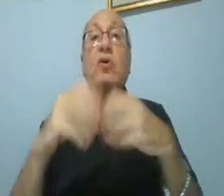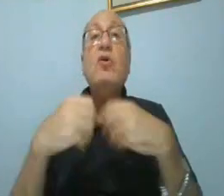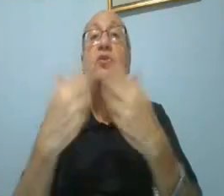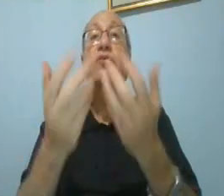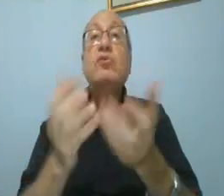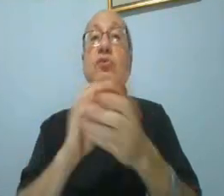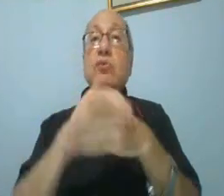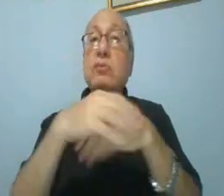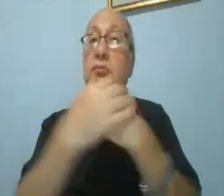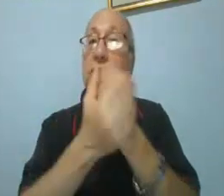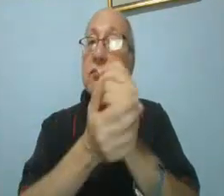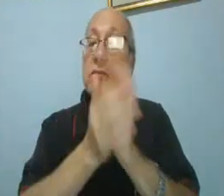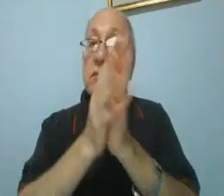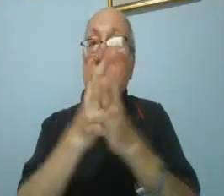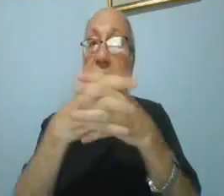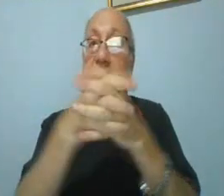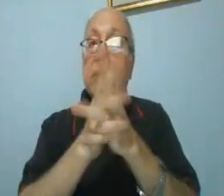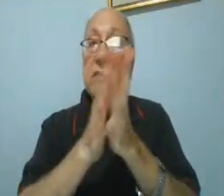And also,